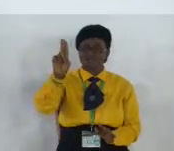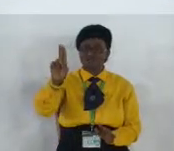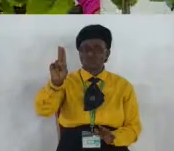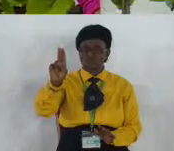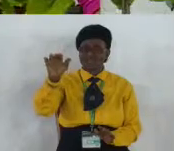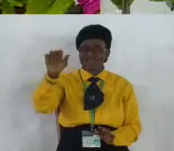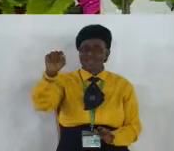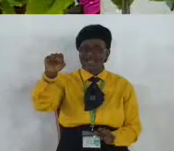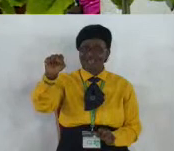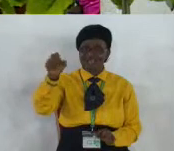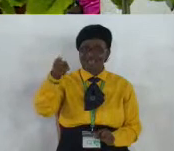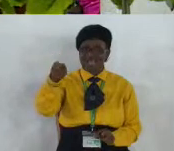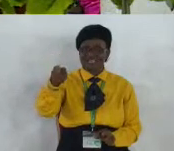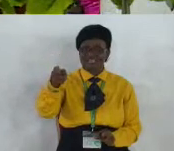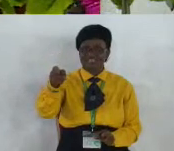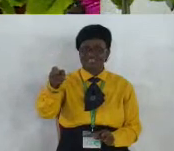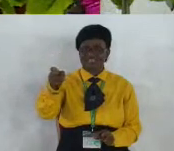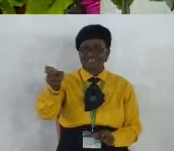P-U-S-H.